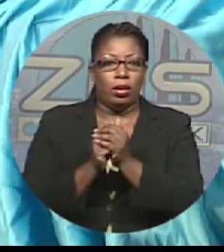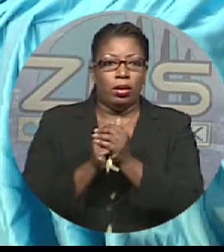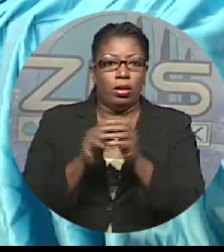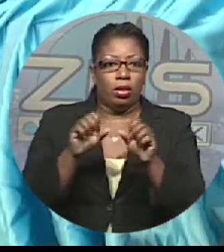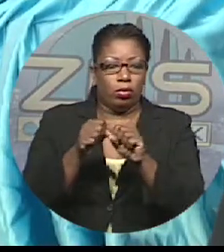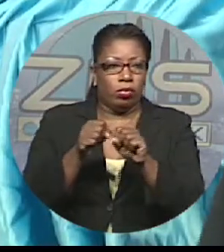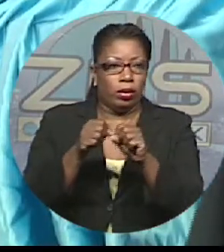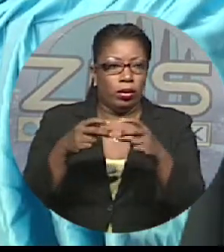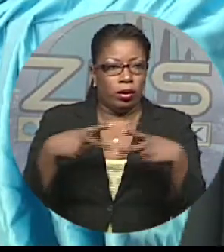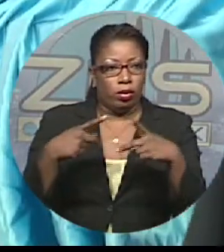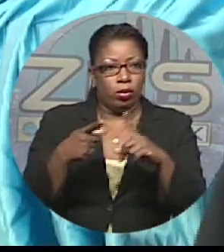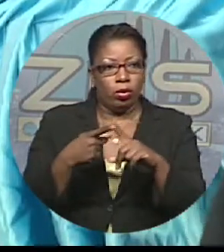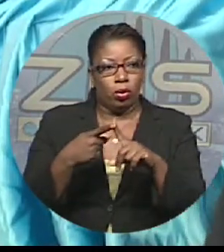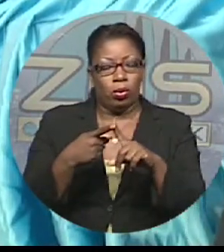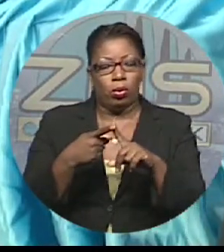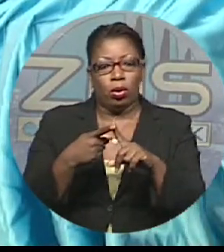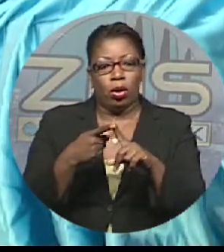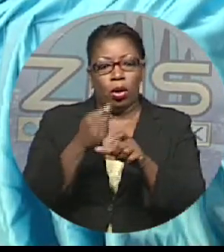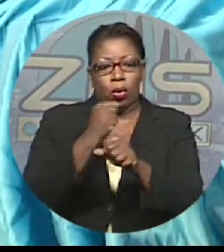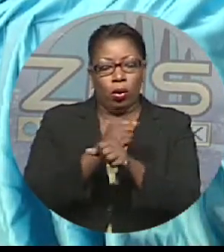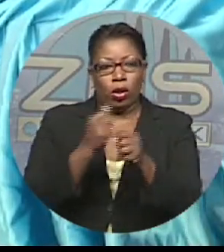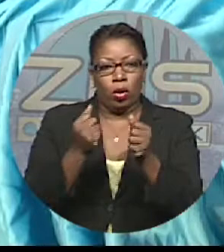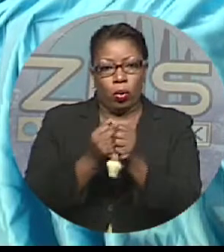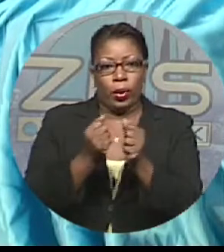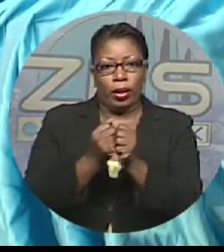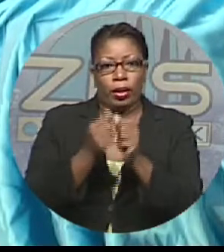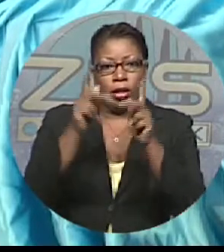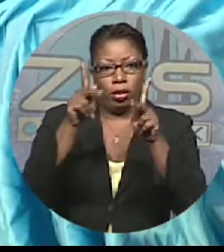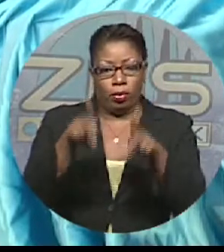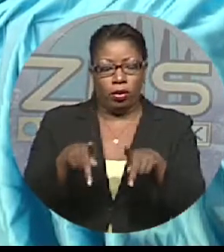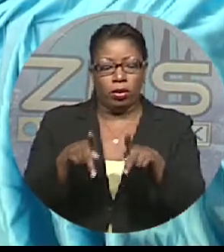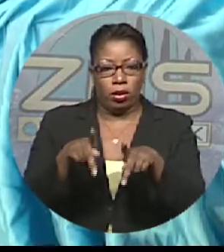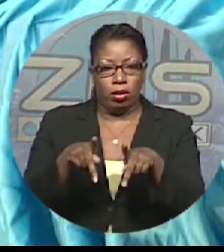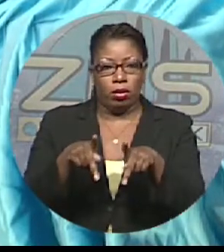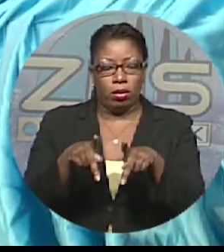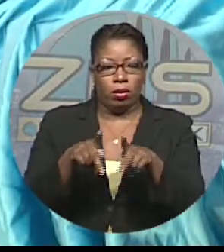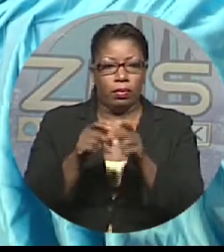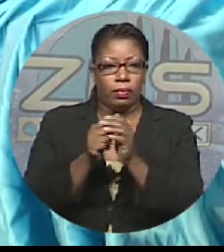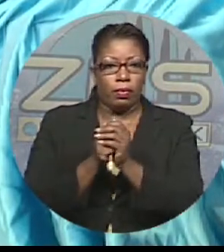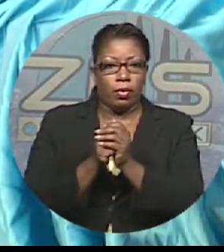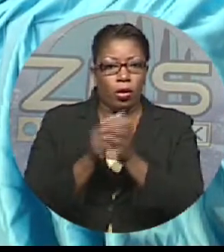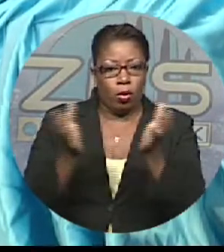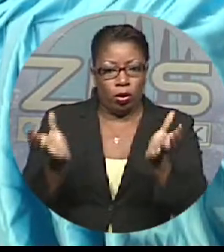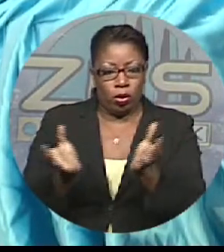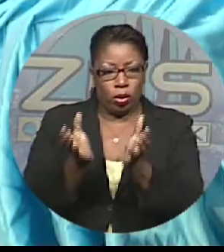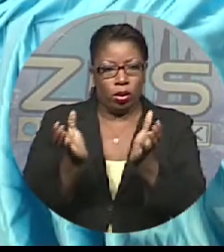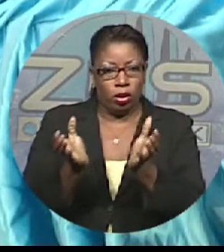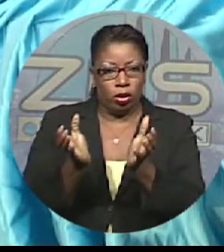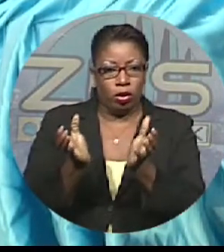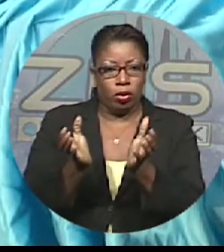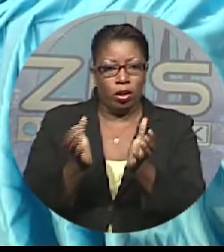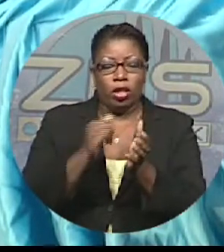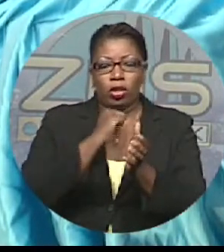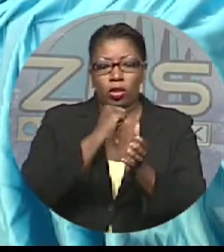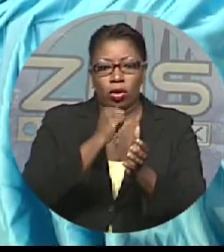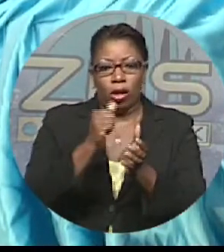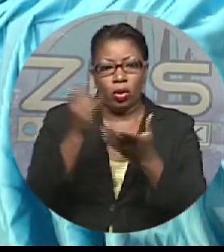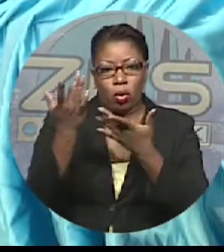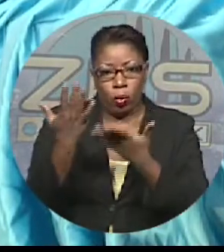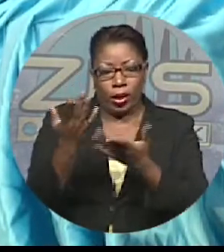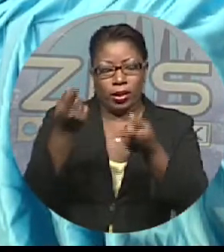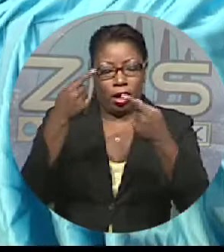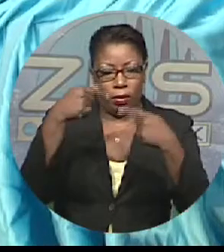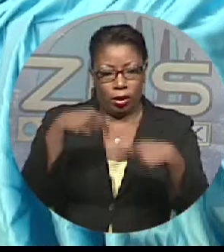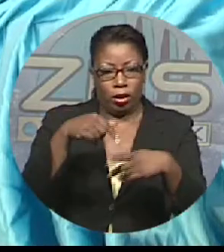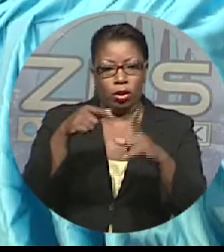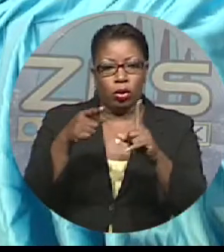as given by me to work with our customers. And the one message we want to continue to get out to people, please don't wait until it's too late. Come into the